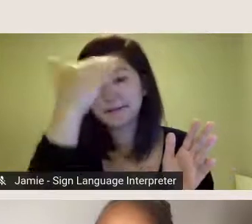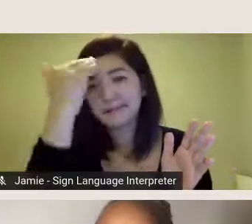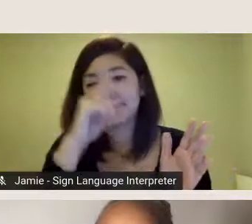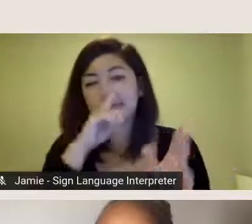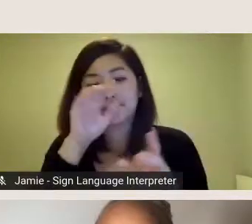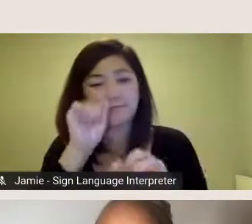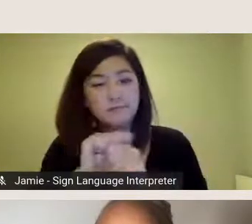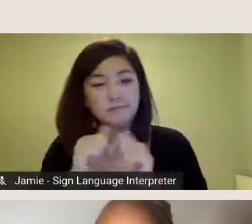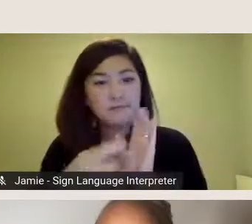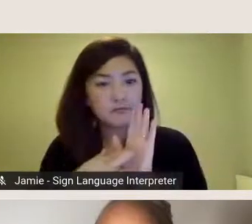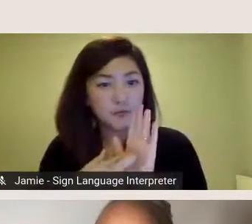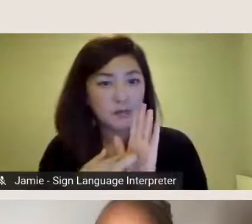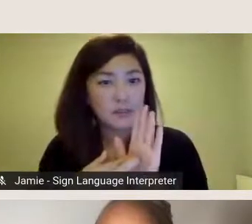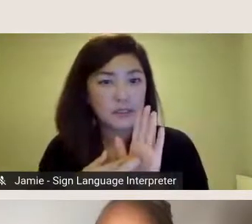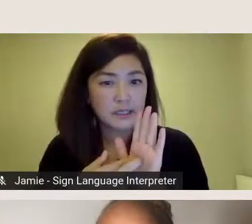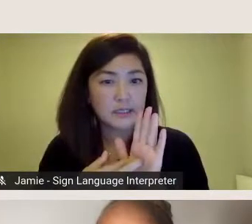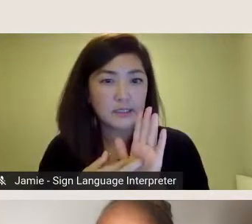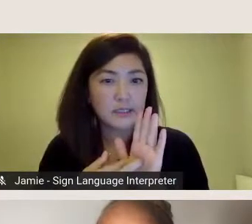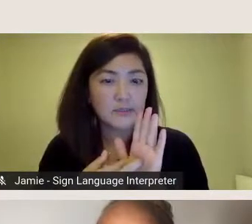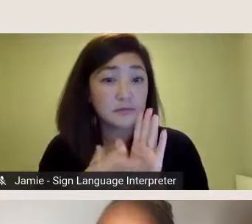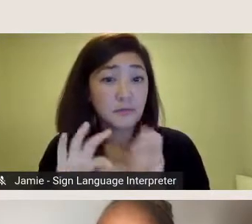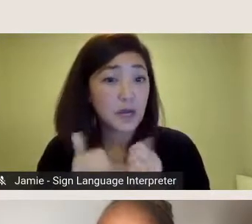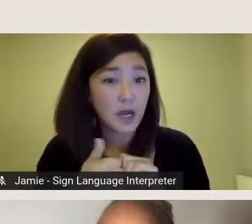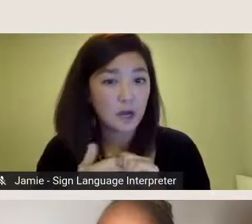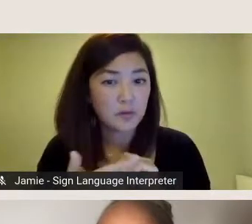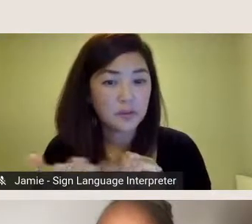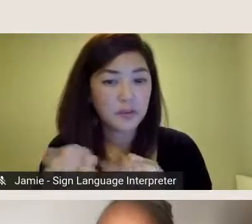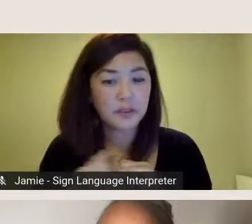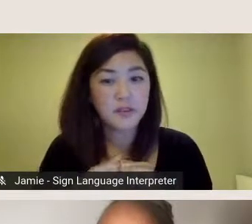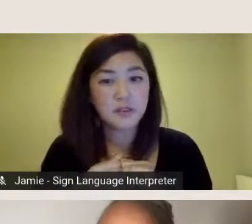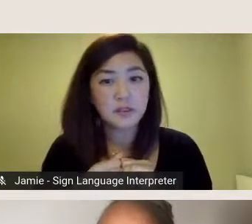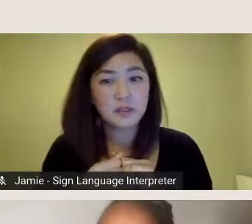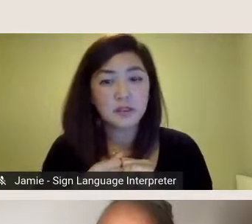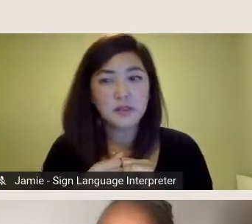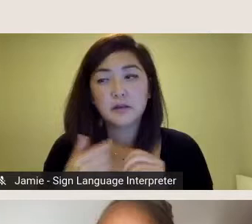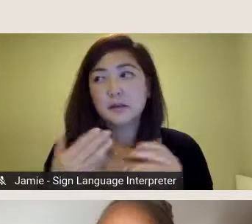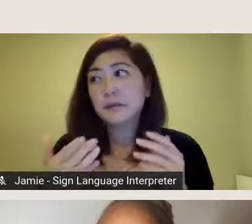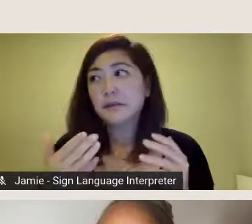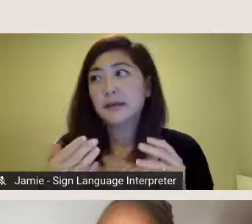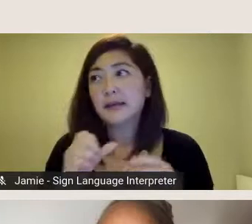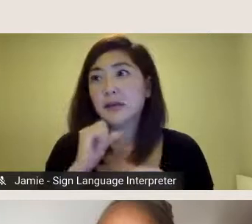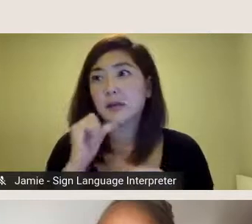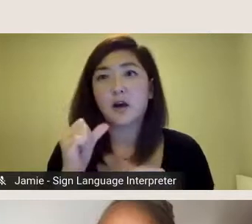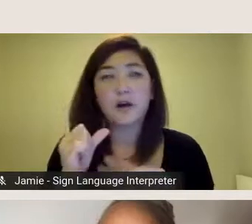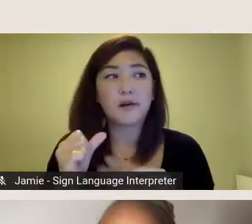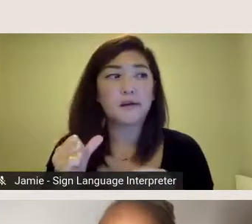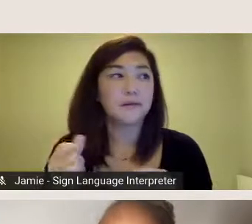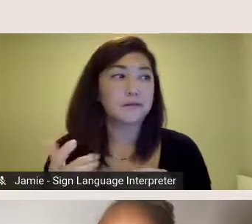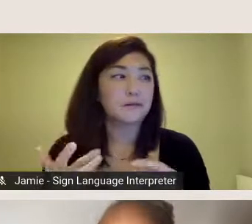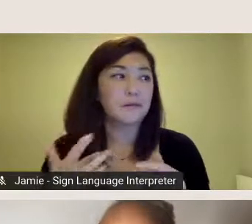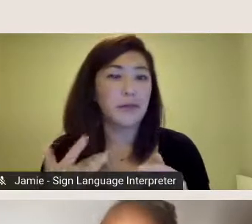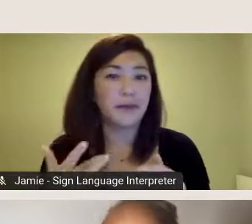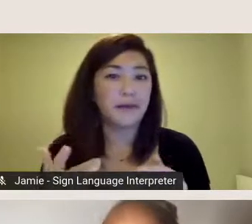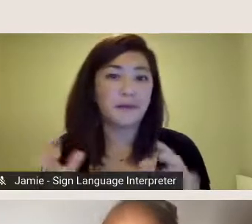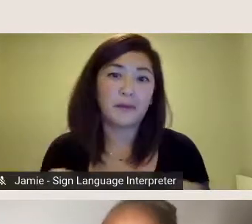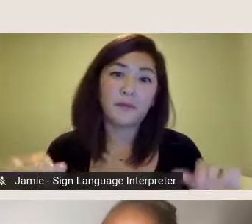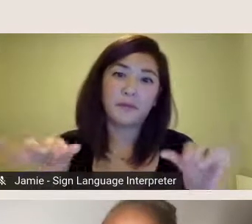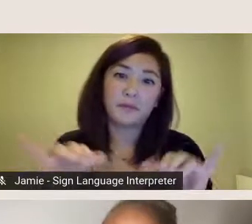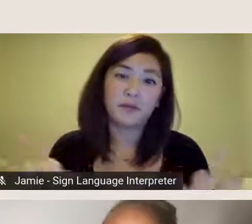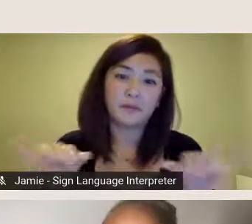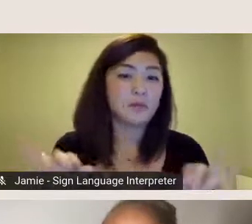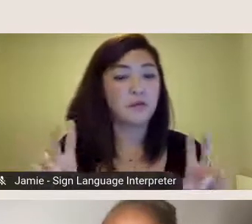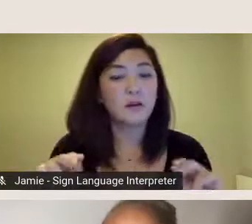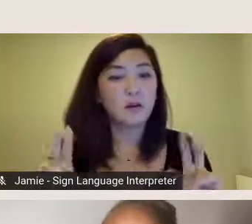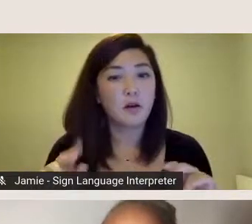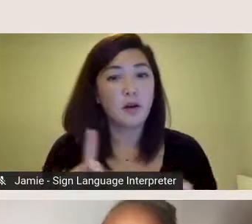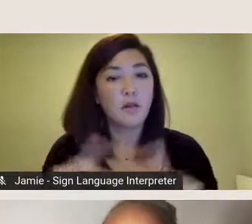represented in a way that is maybe unexpected or non-traditional. And unfortunately, in a case